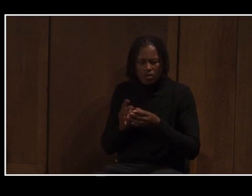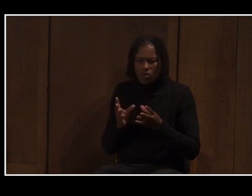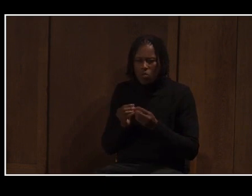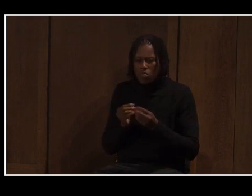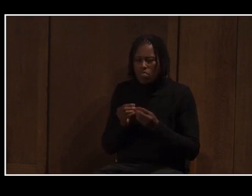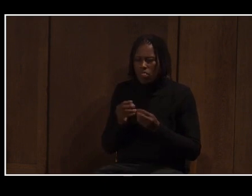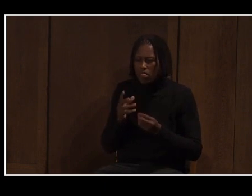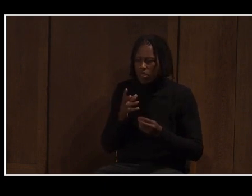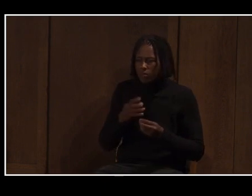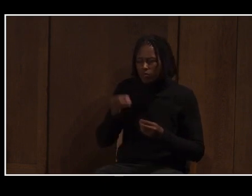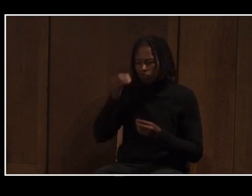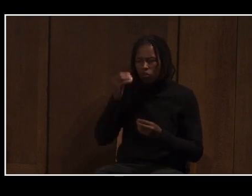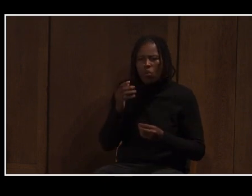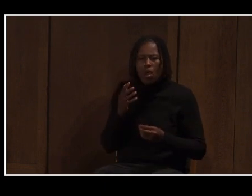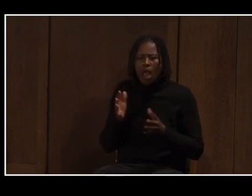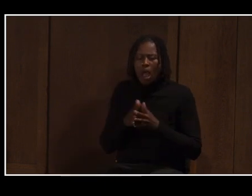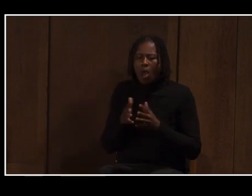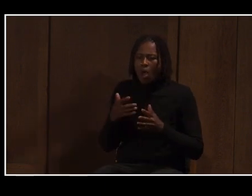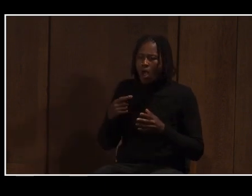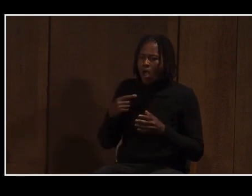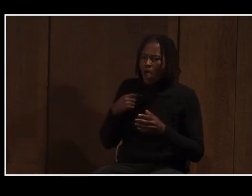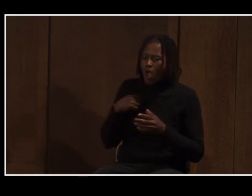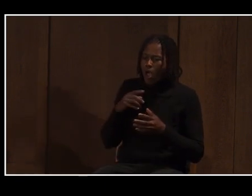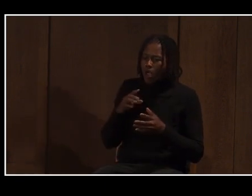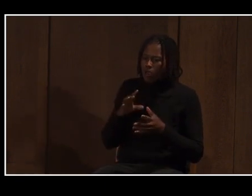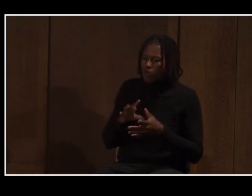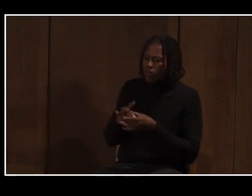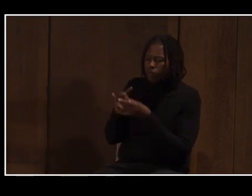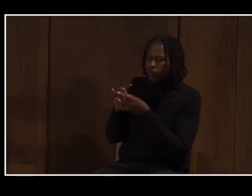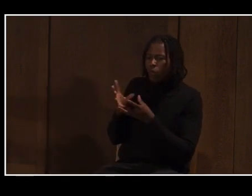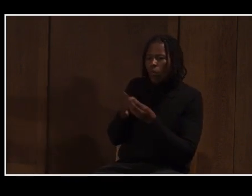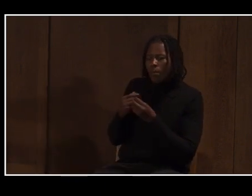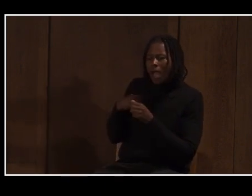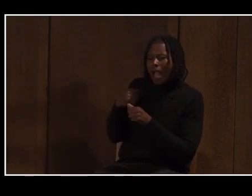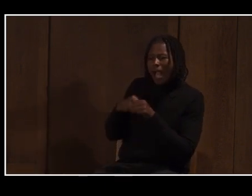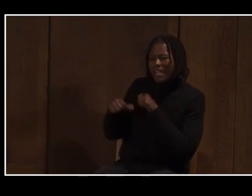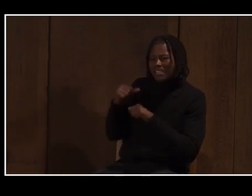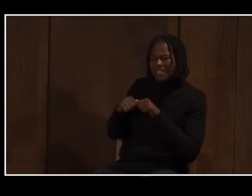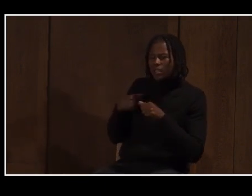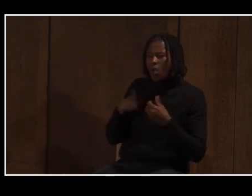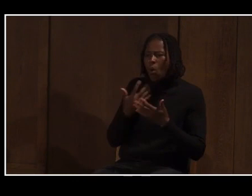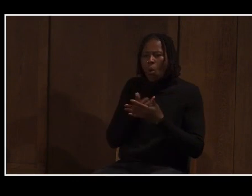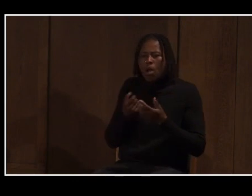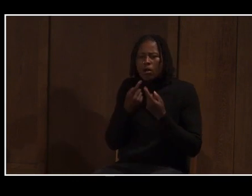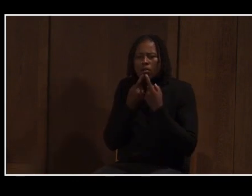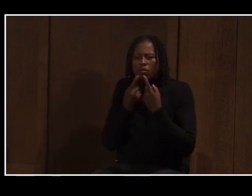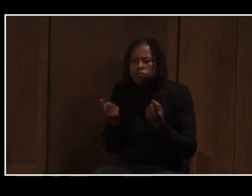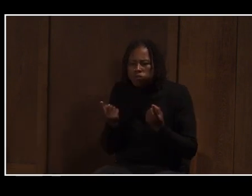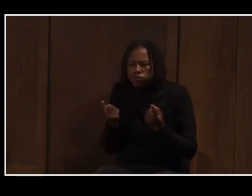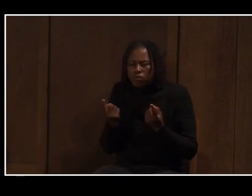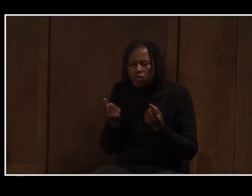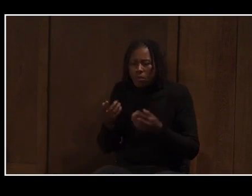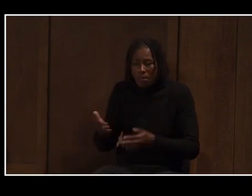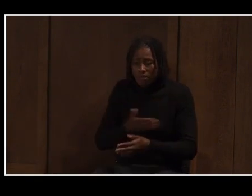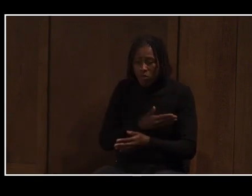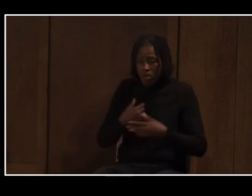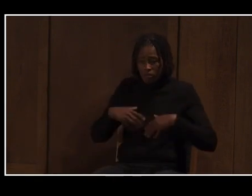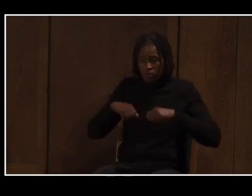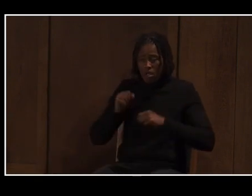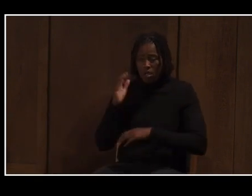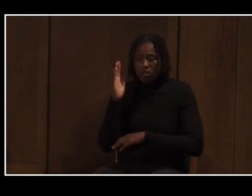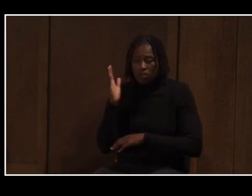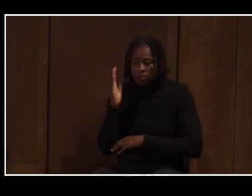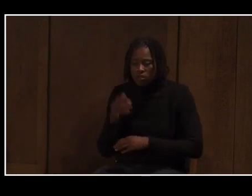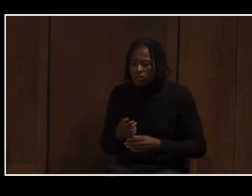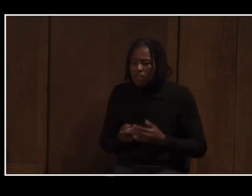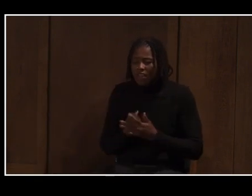do ancestral call at the start of everything I do is because that is important to me. Whether the audience gets